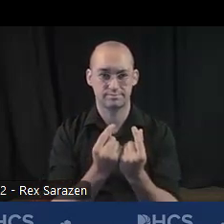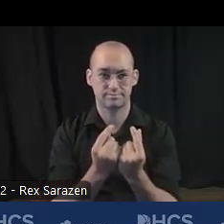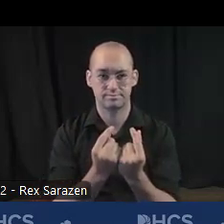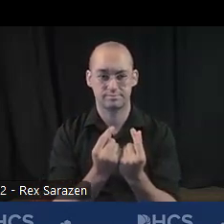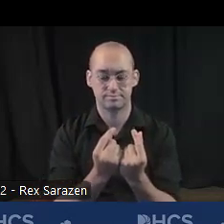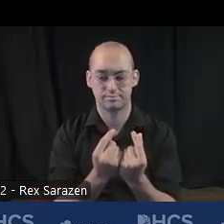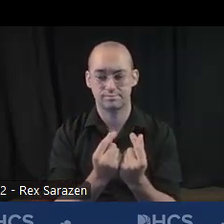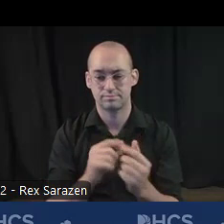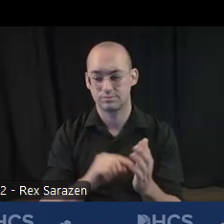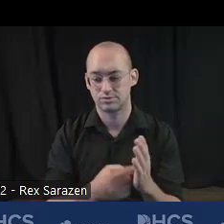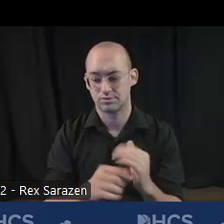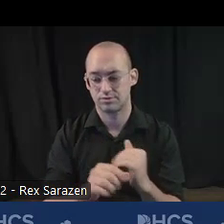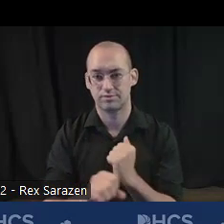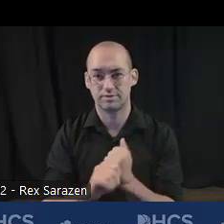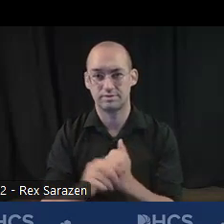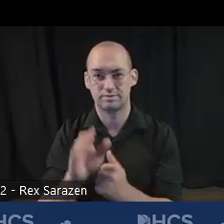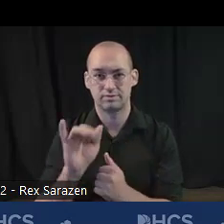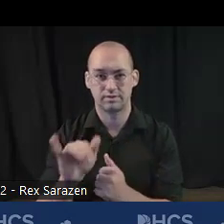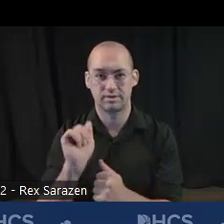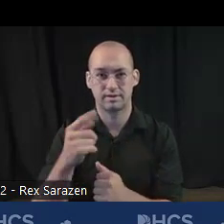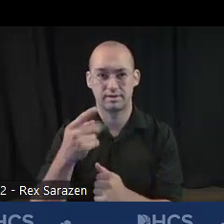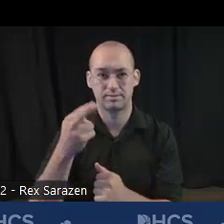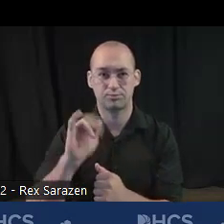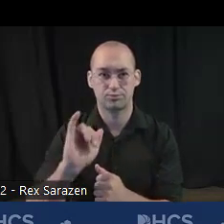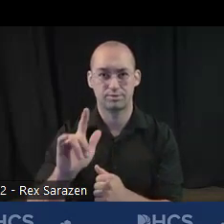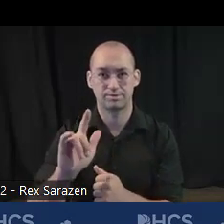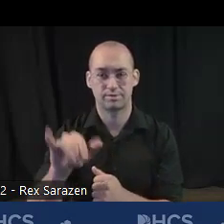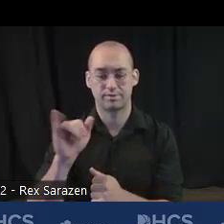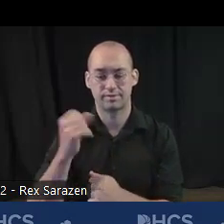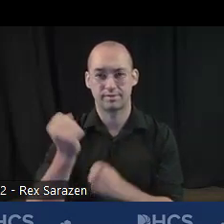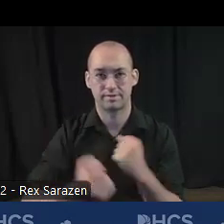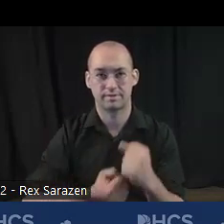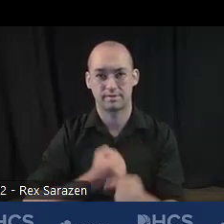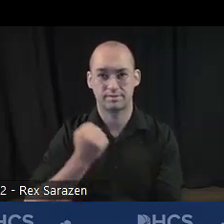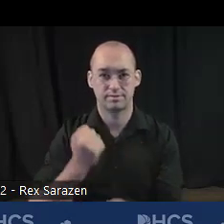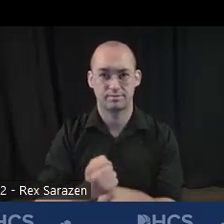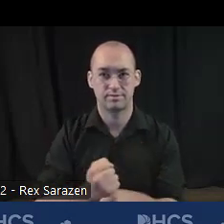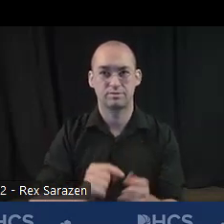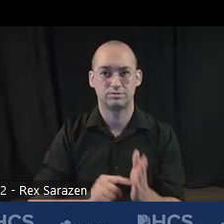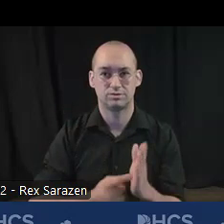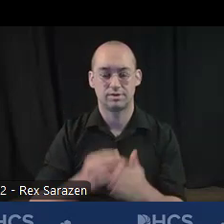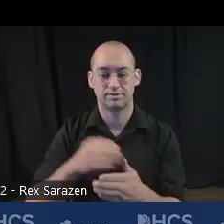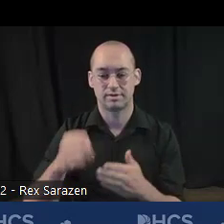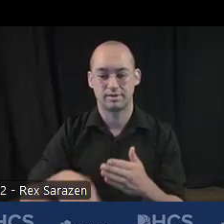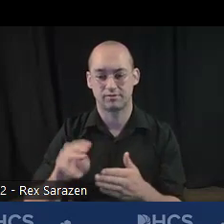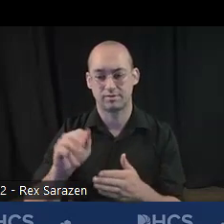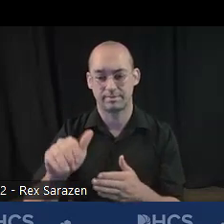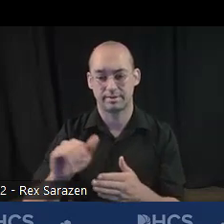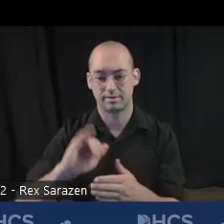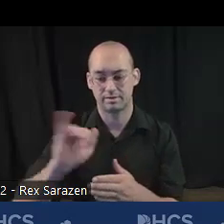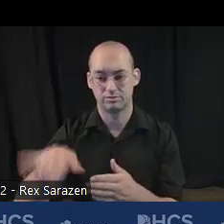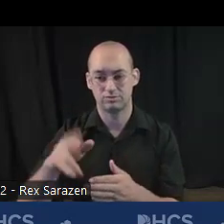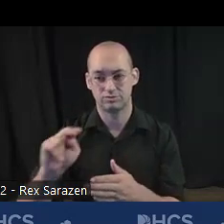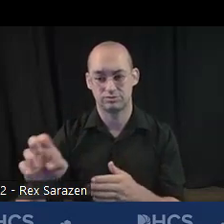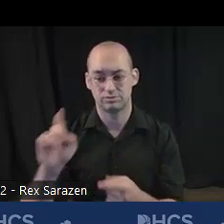We started advertising that in April of this year and launched that at the end of May, beginning of June,